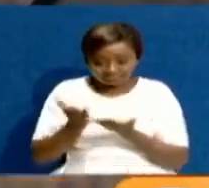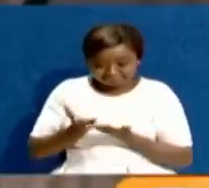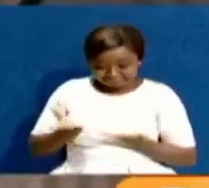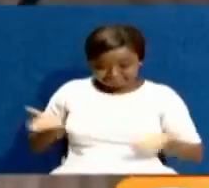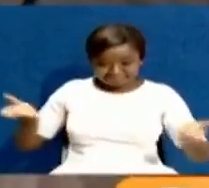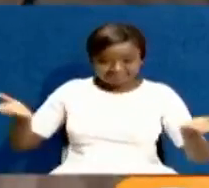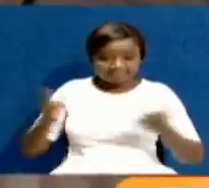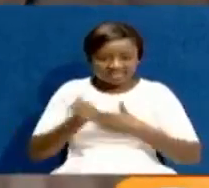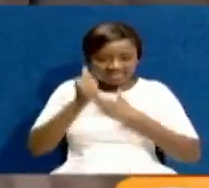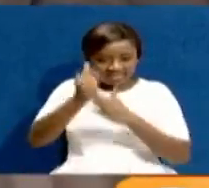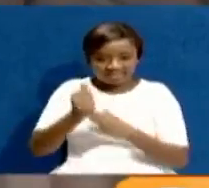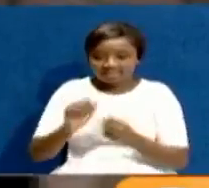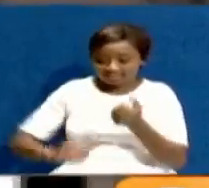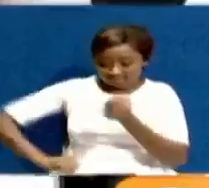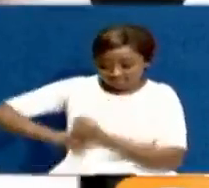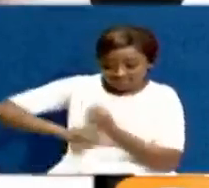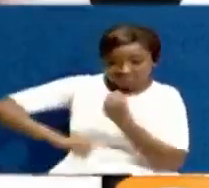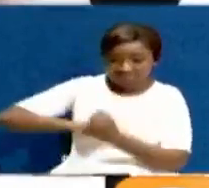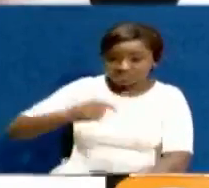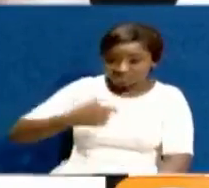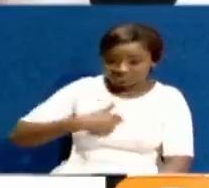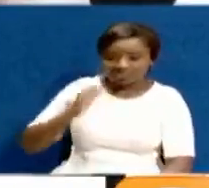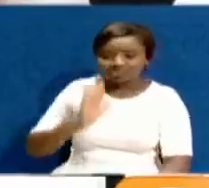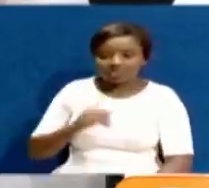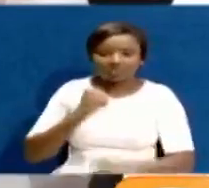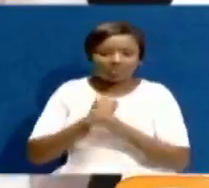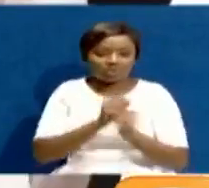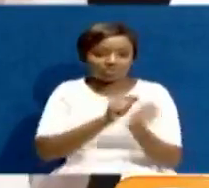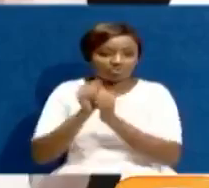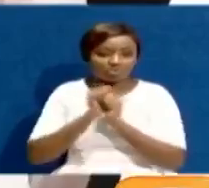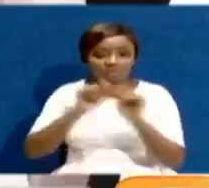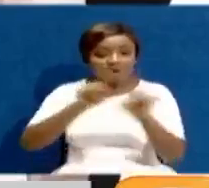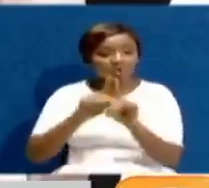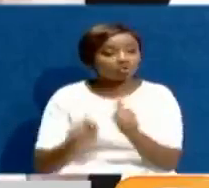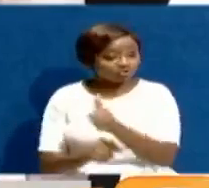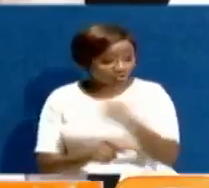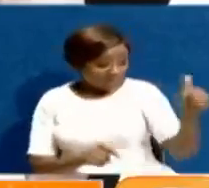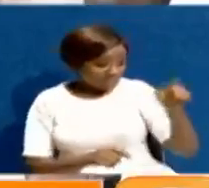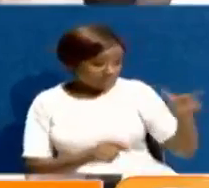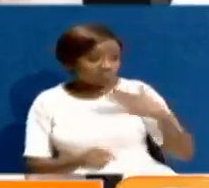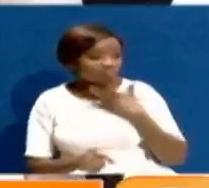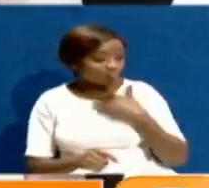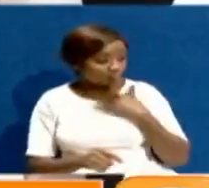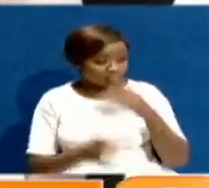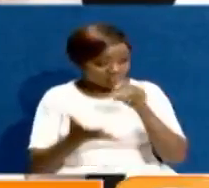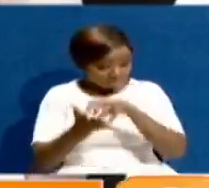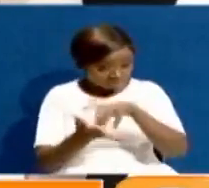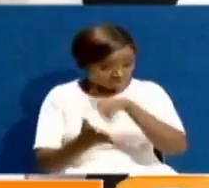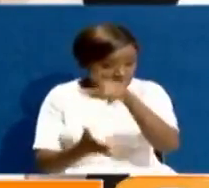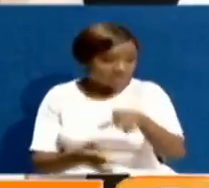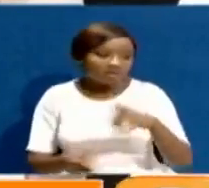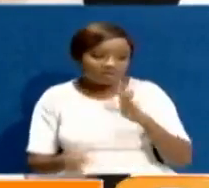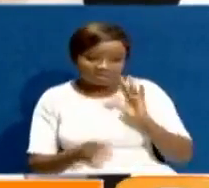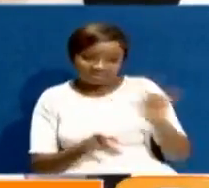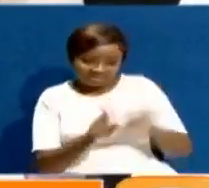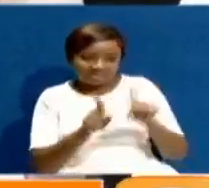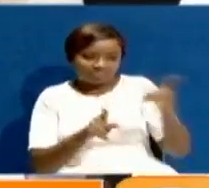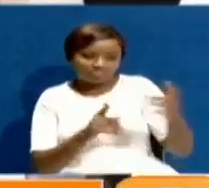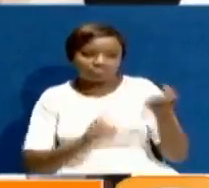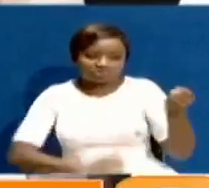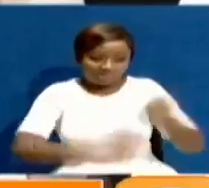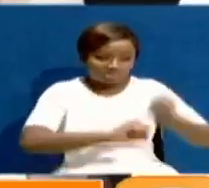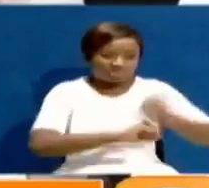wetu na tutashikana na wao. Lakini wale wengine pia ni watoto wetu. Tutawazungumzia, tuone ya